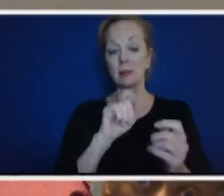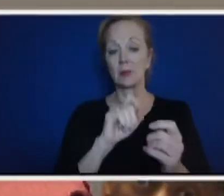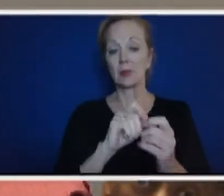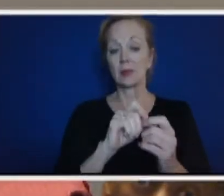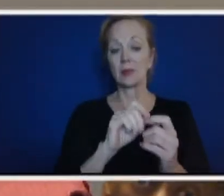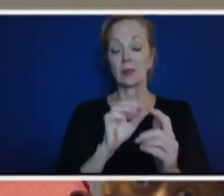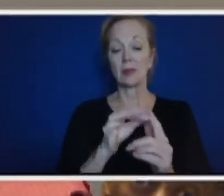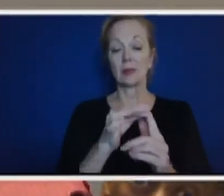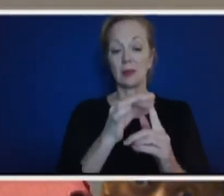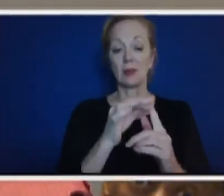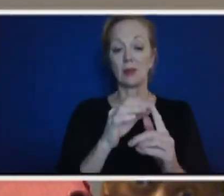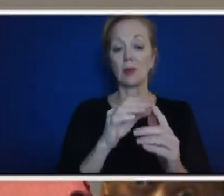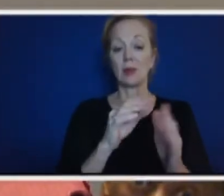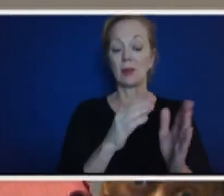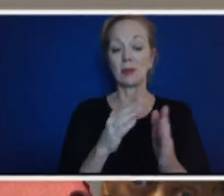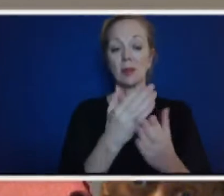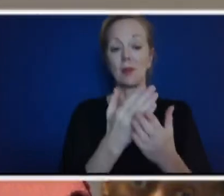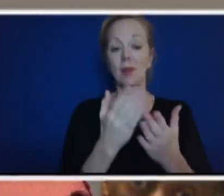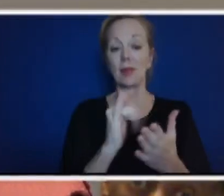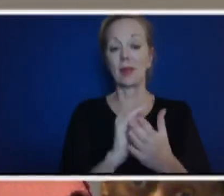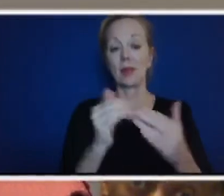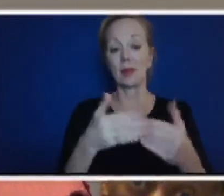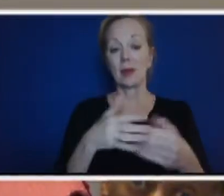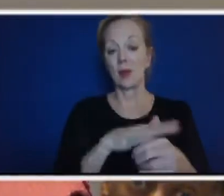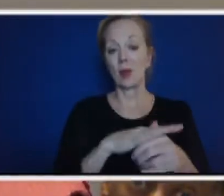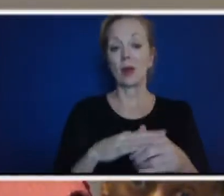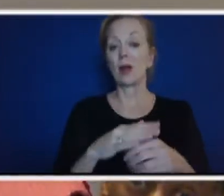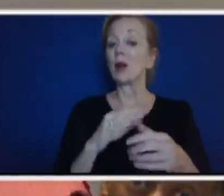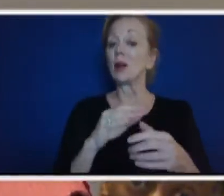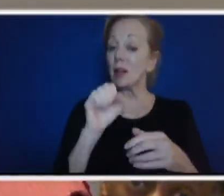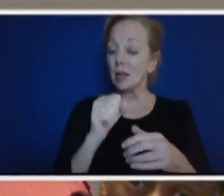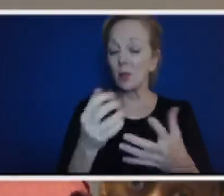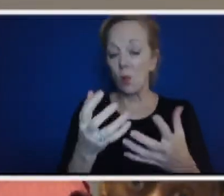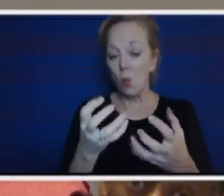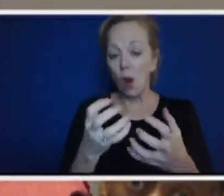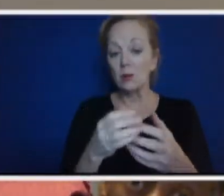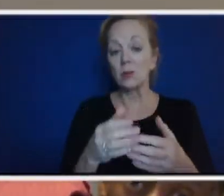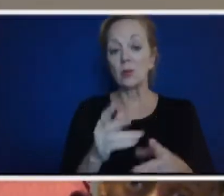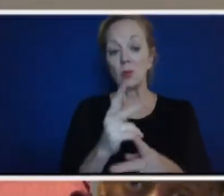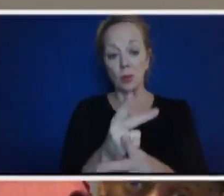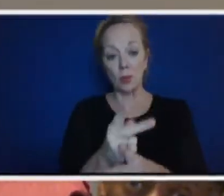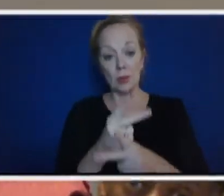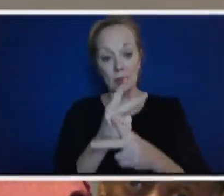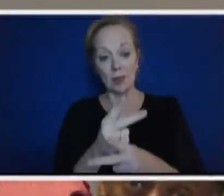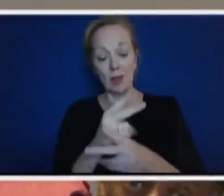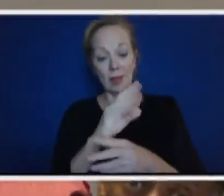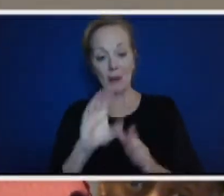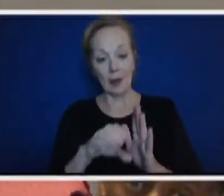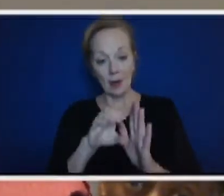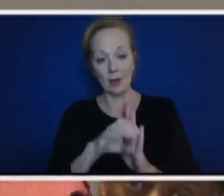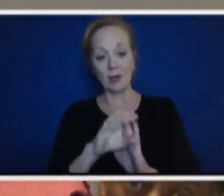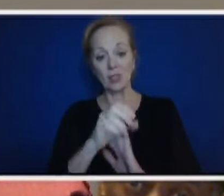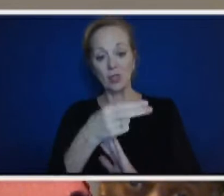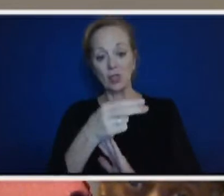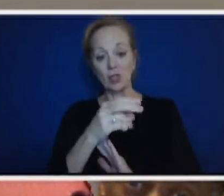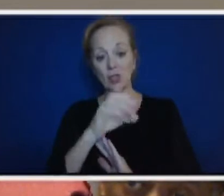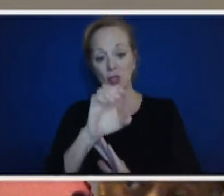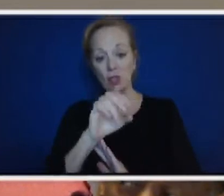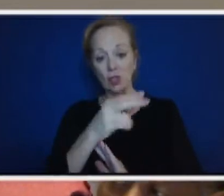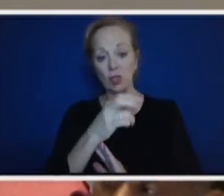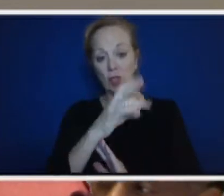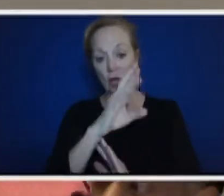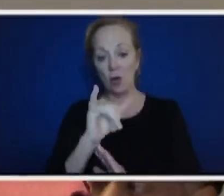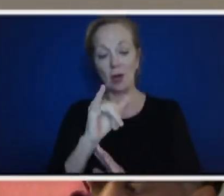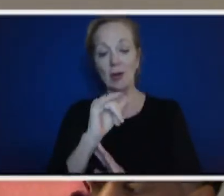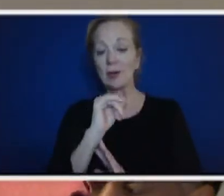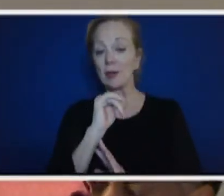petition is something that the neighborhood does want to protect the character of Cherry. And it is